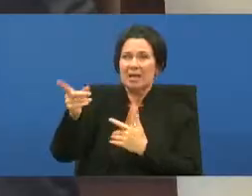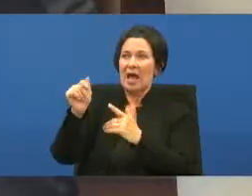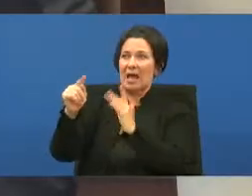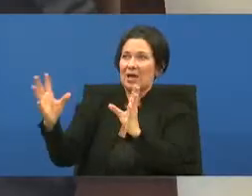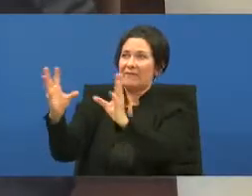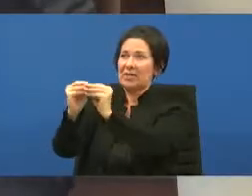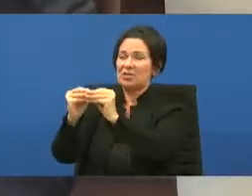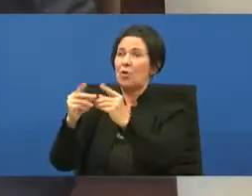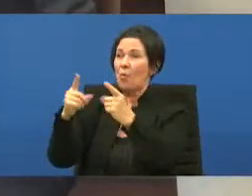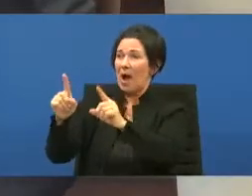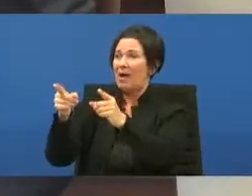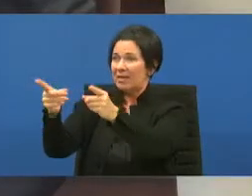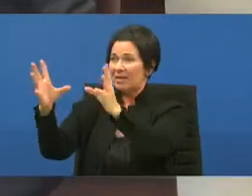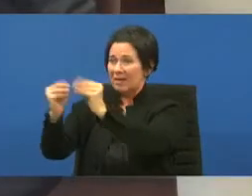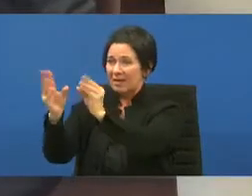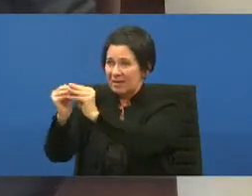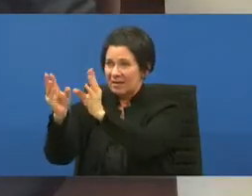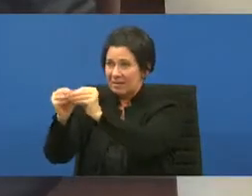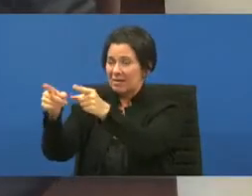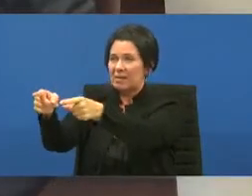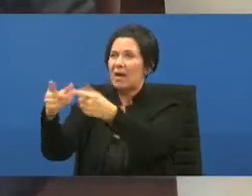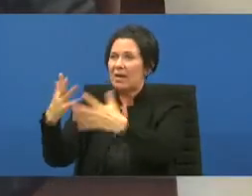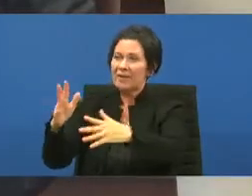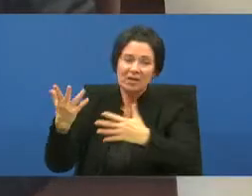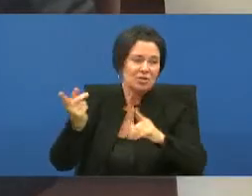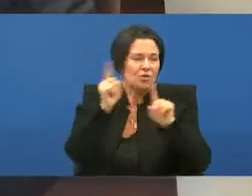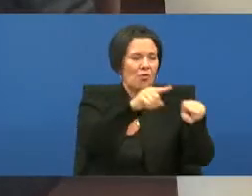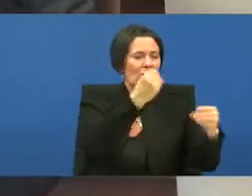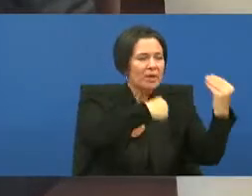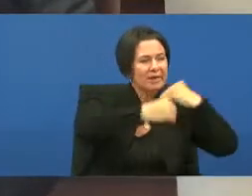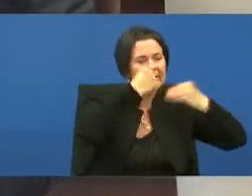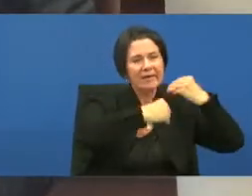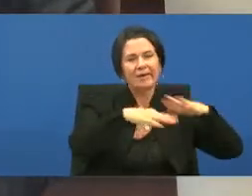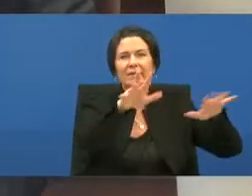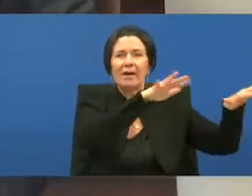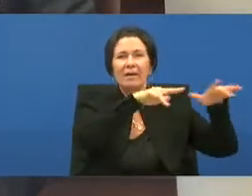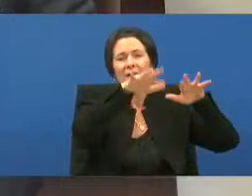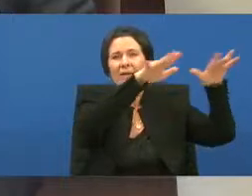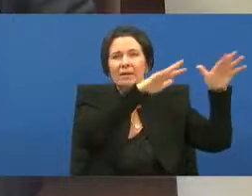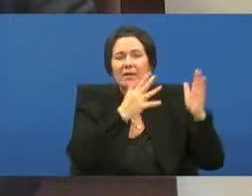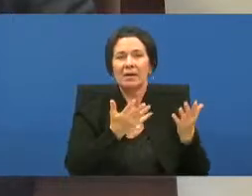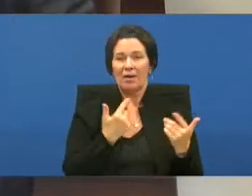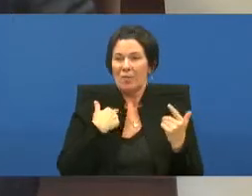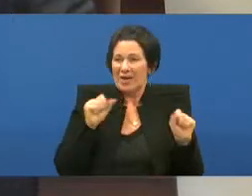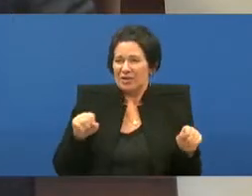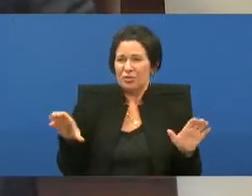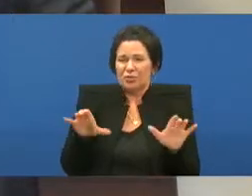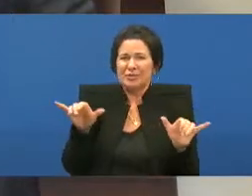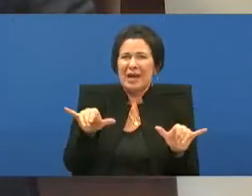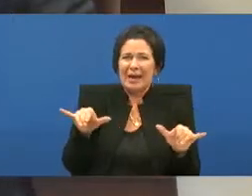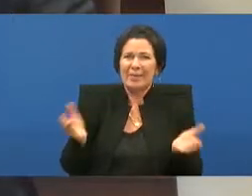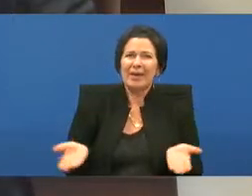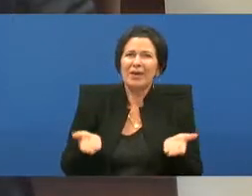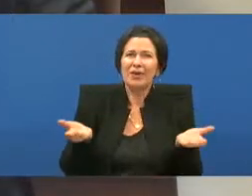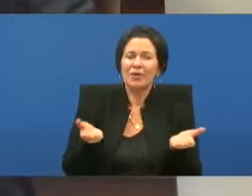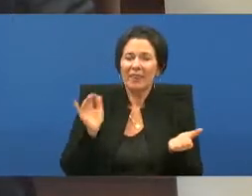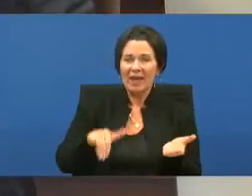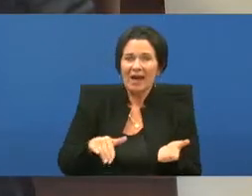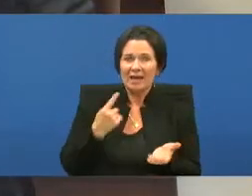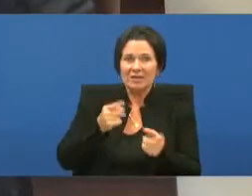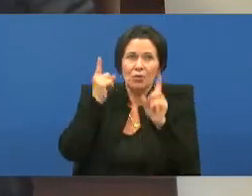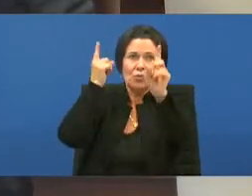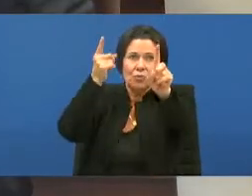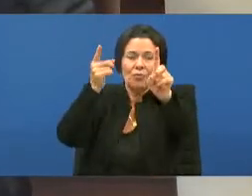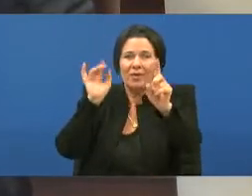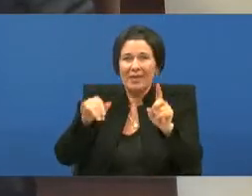the town, they have fun, they have a great time. Imagine that we can do that here. That's what the vision and goal is with